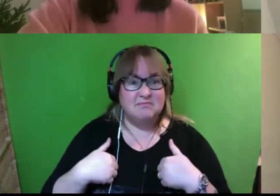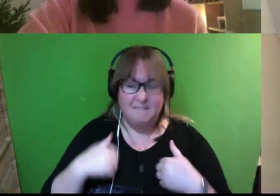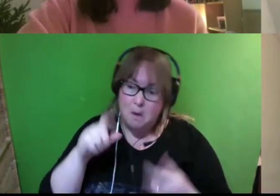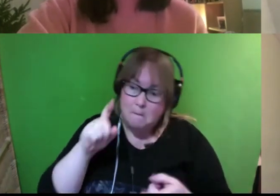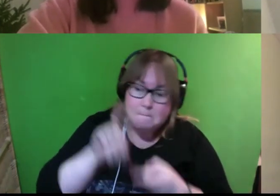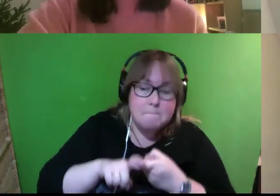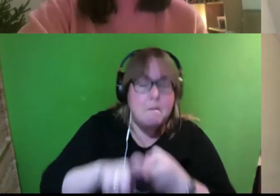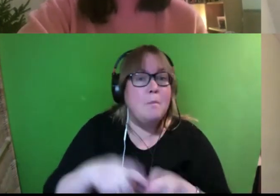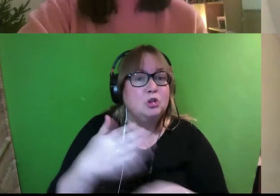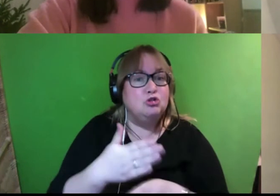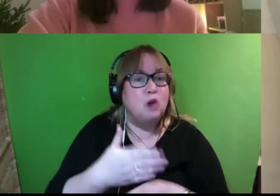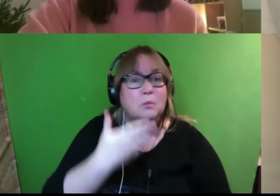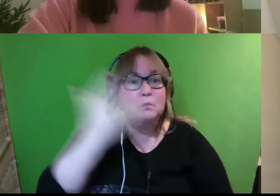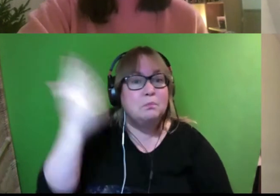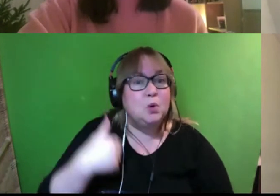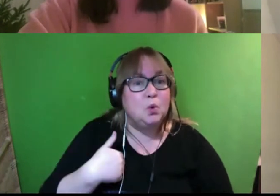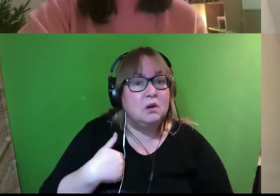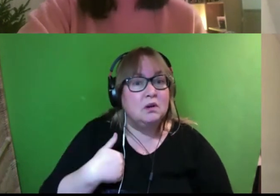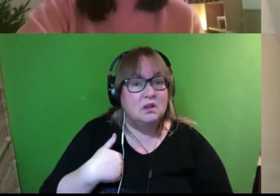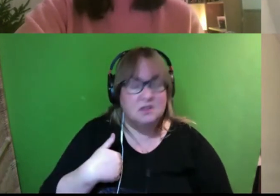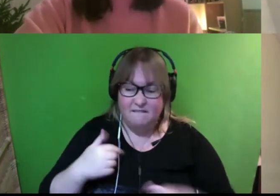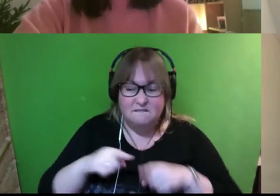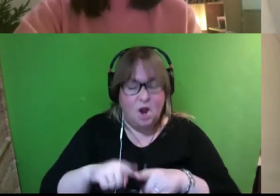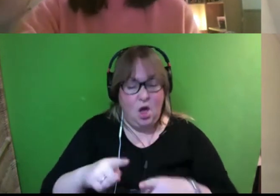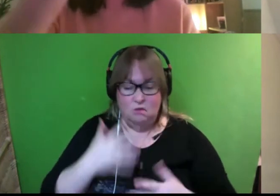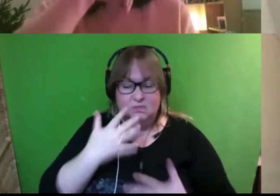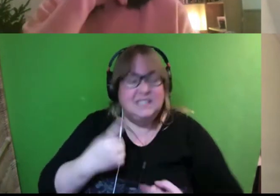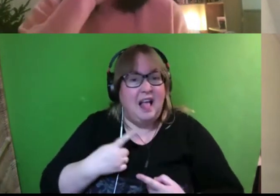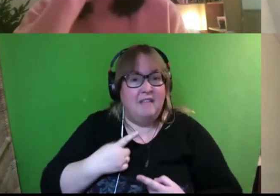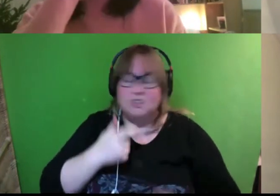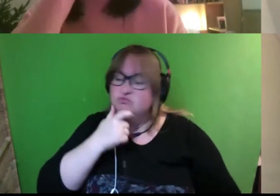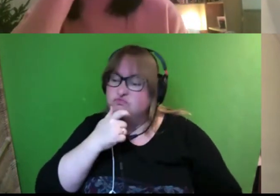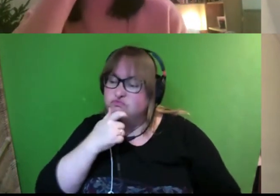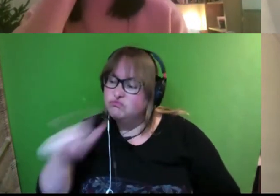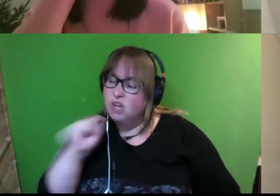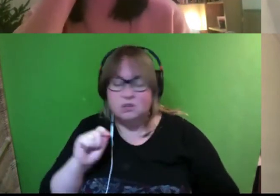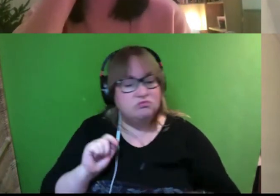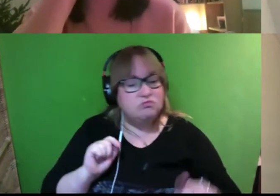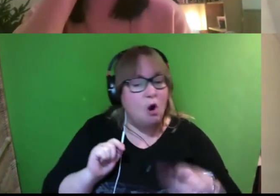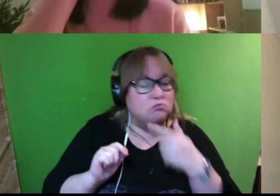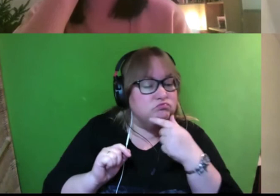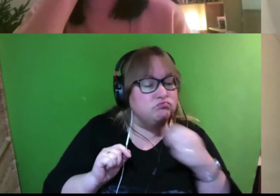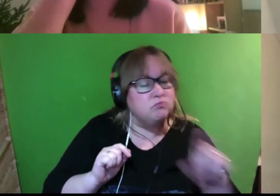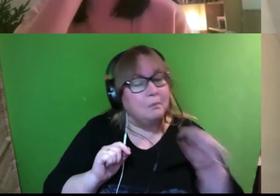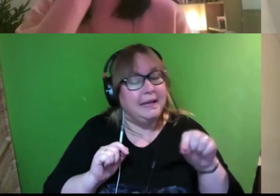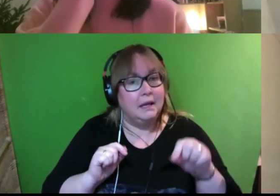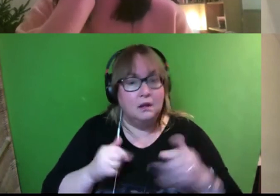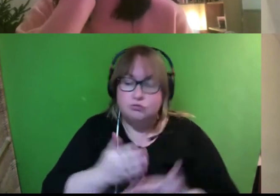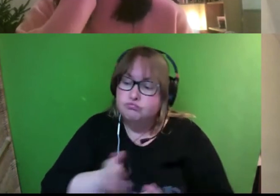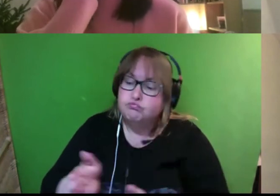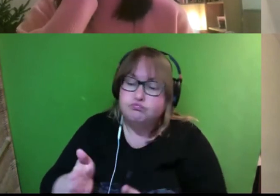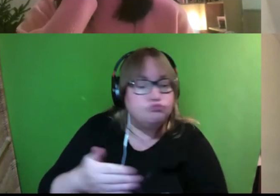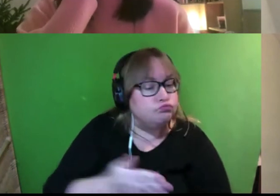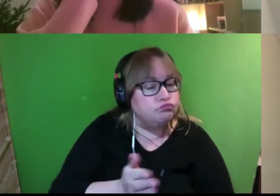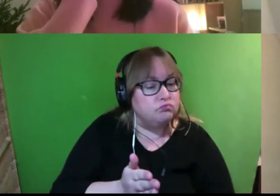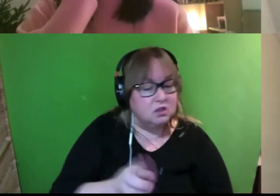cruising through on my own terms and clarifying my own ethics. So that works for me right now,